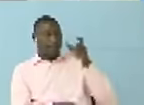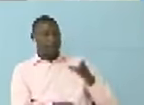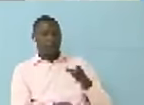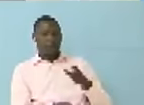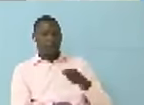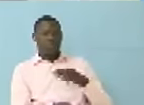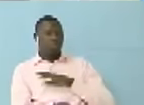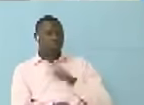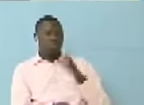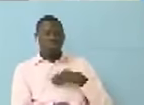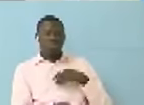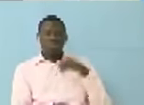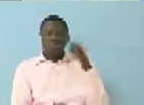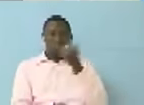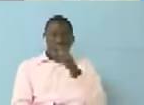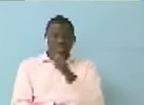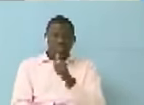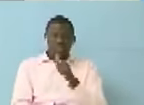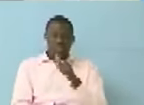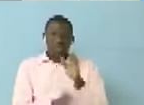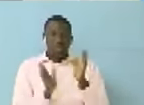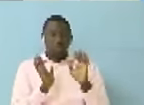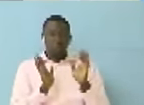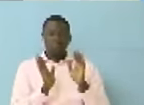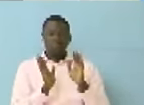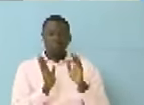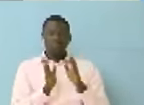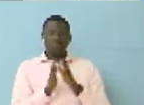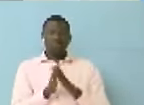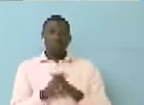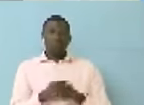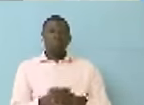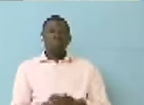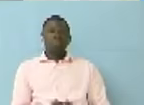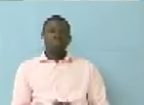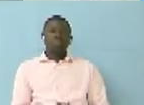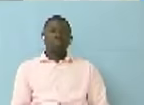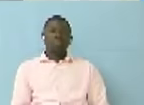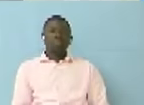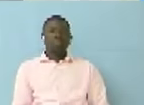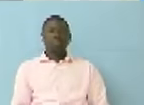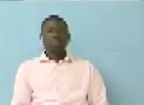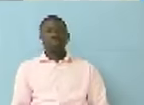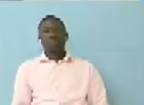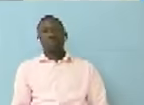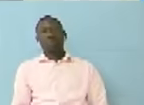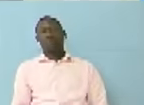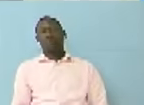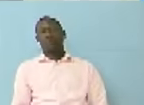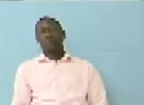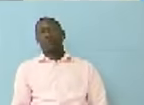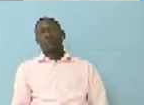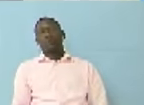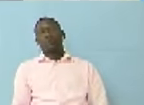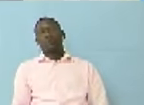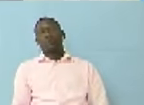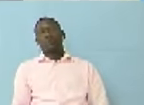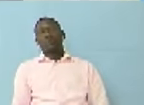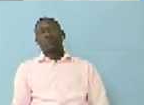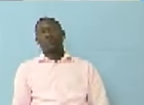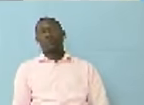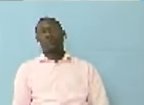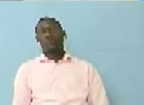not intimidated. Wala mnyintiko, ya memuta sedu nying, wala soboketa menna,